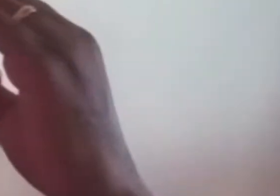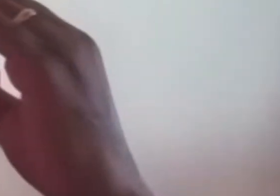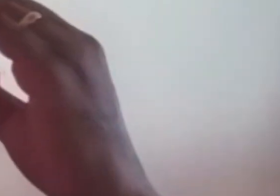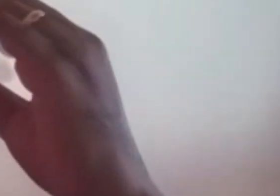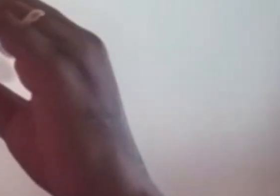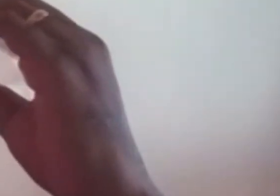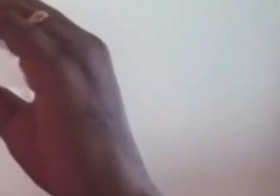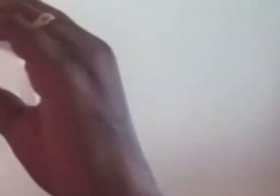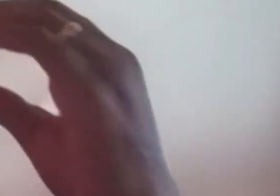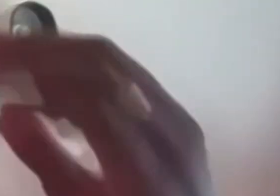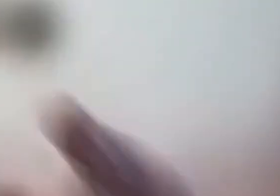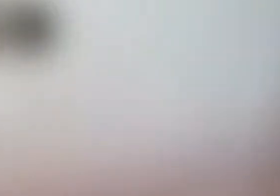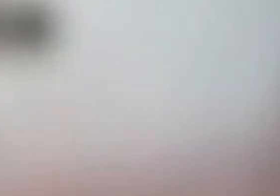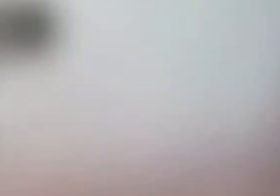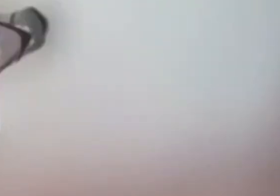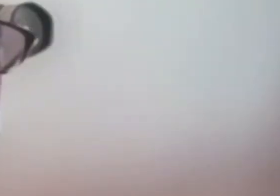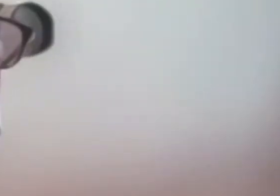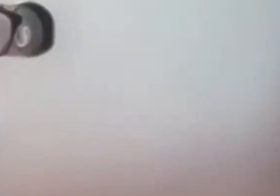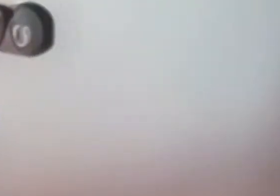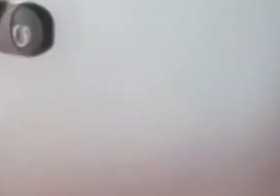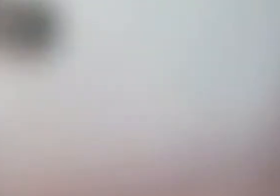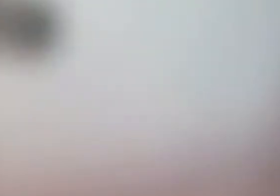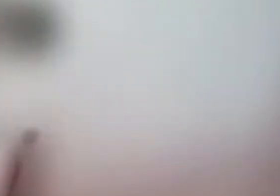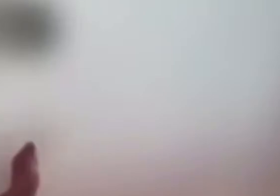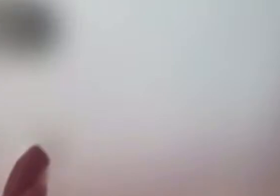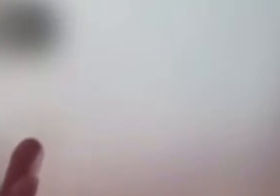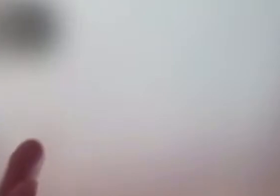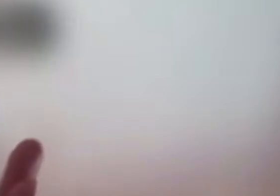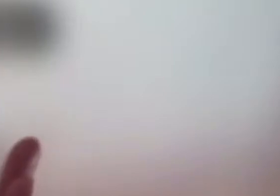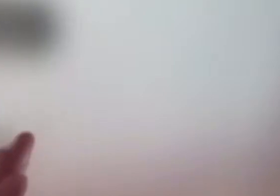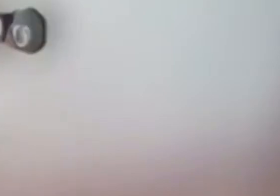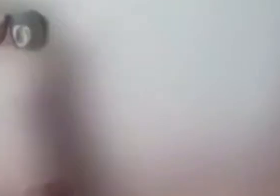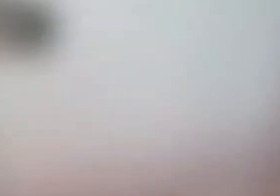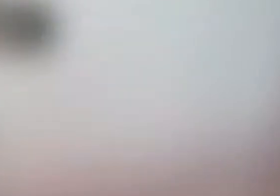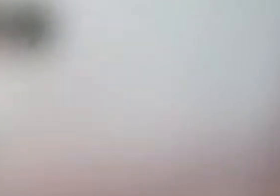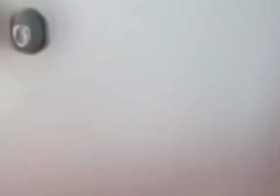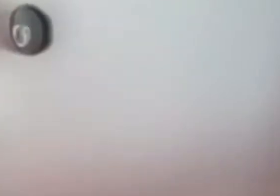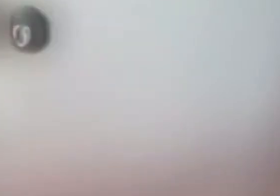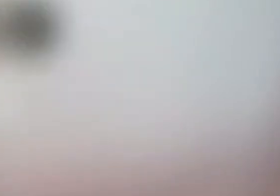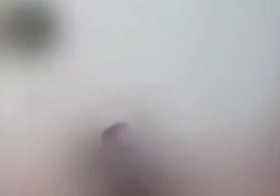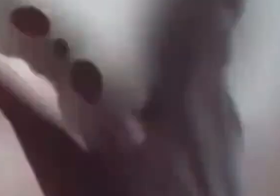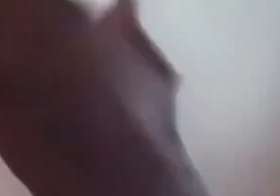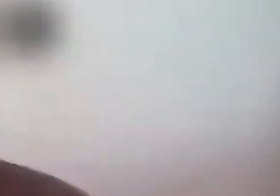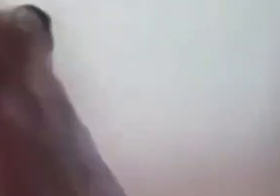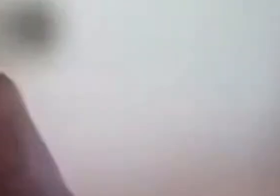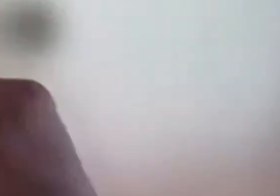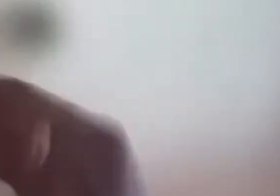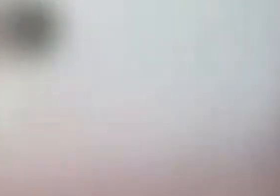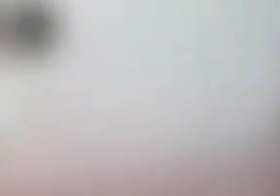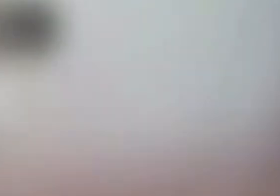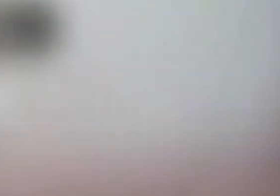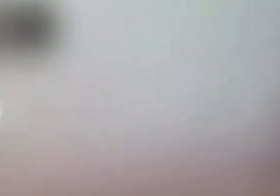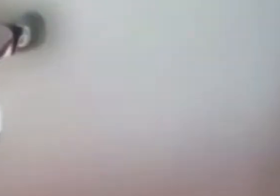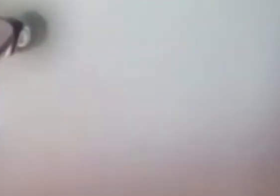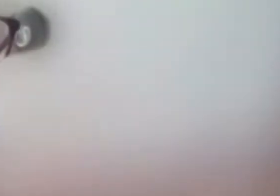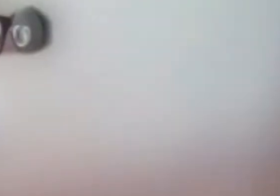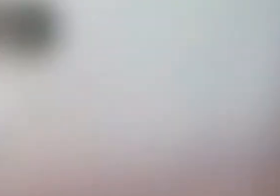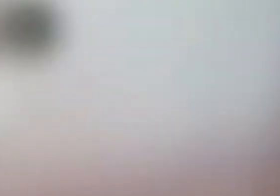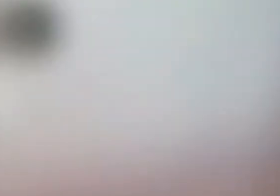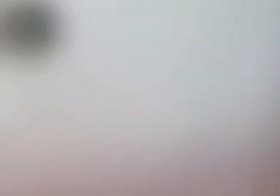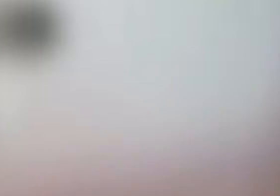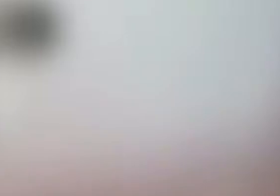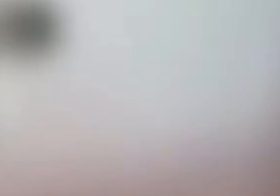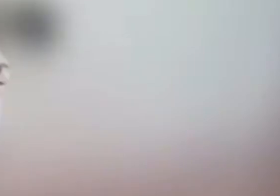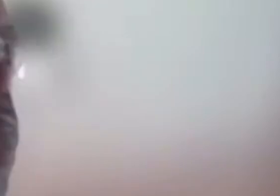when the exposure may not be a point exposure. A point exposure, let me back up. A point exposure may